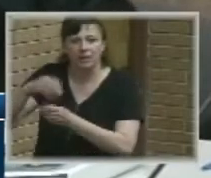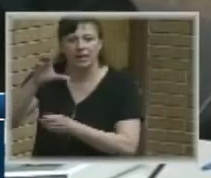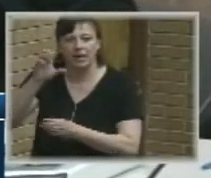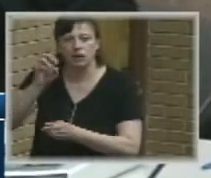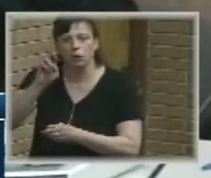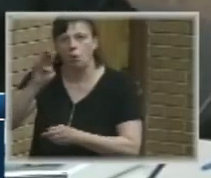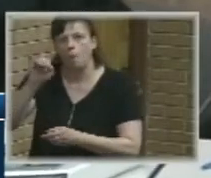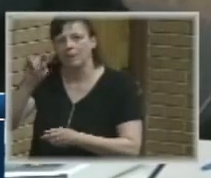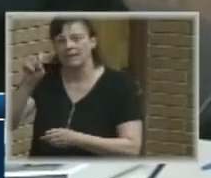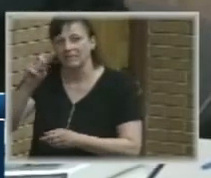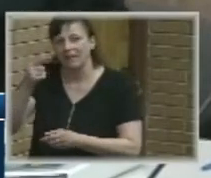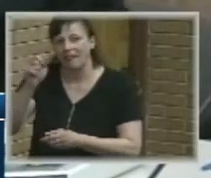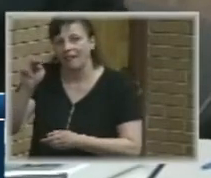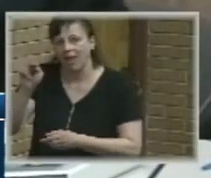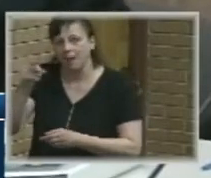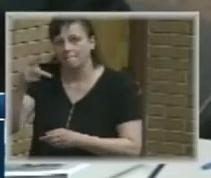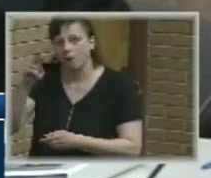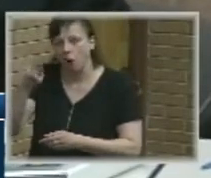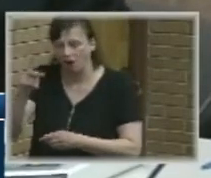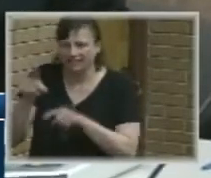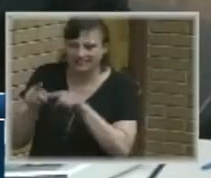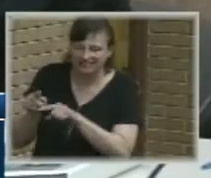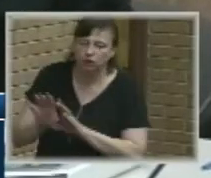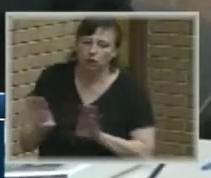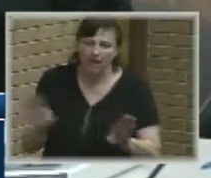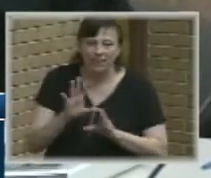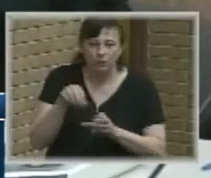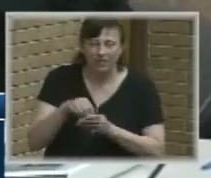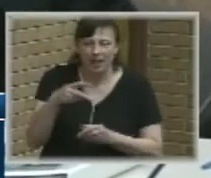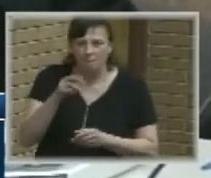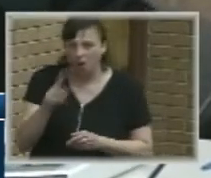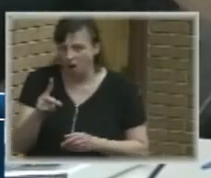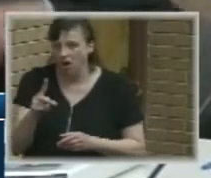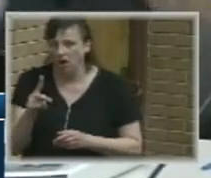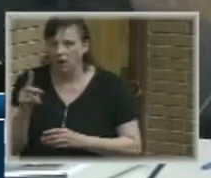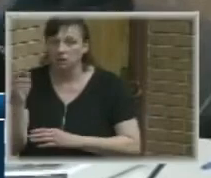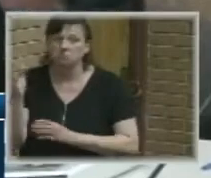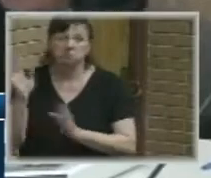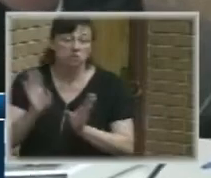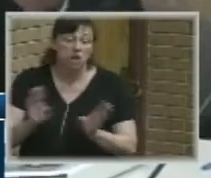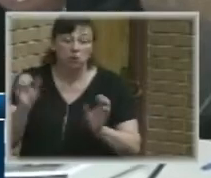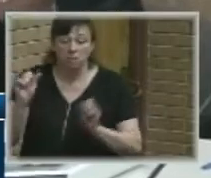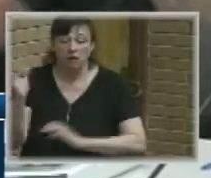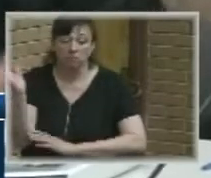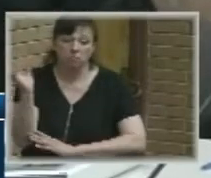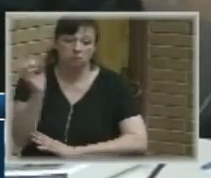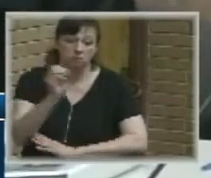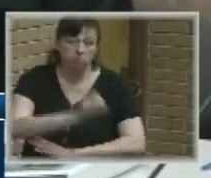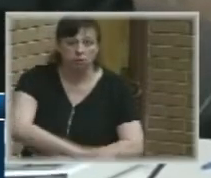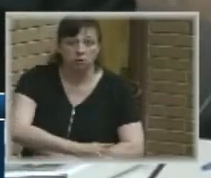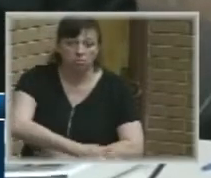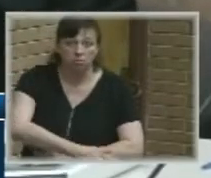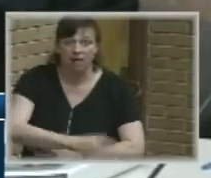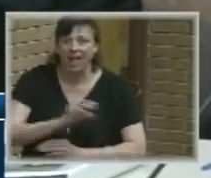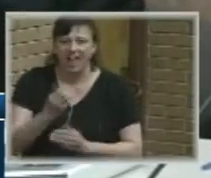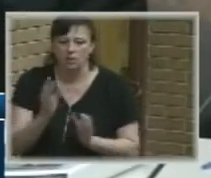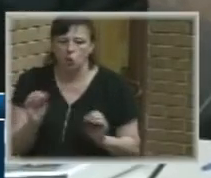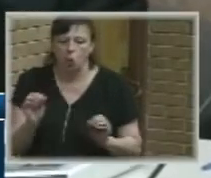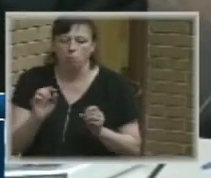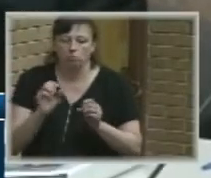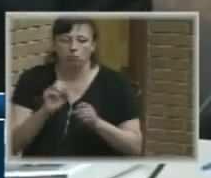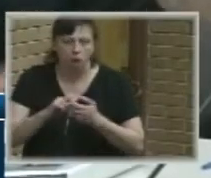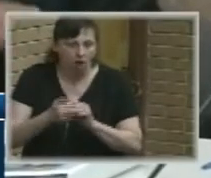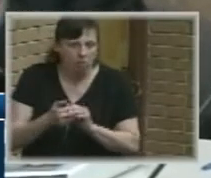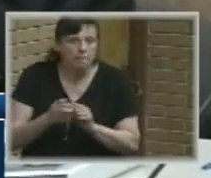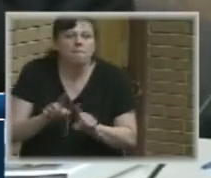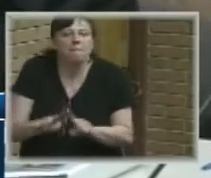Generally, when trees are in the parks and they're unsafe, they generally fall with no harm they fall into the woods and they're left. In this instance, the tree